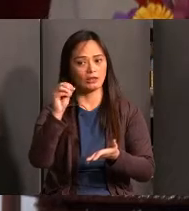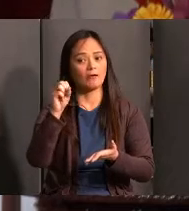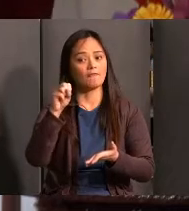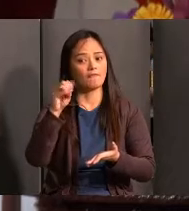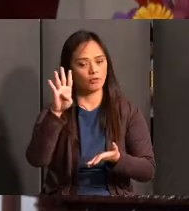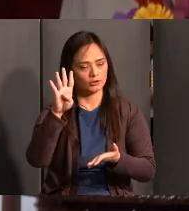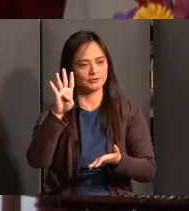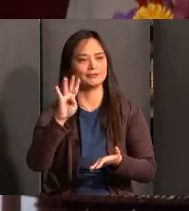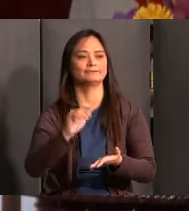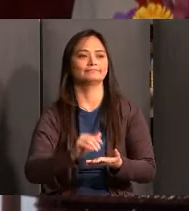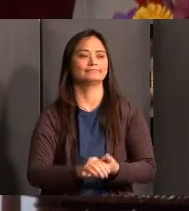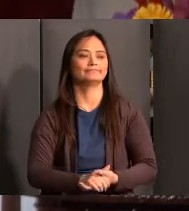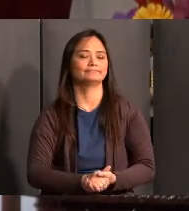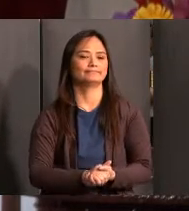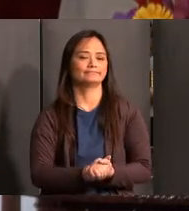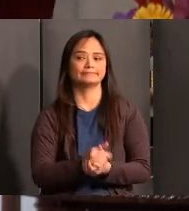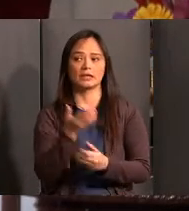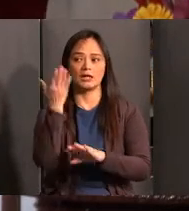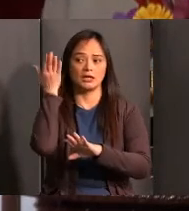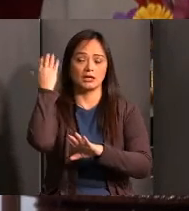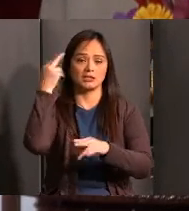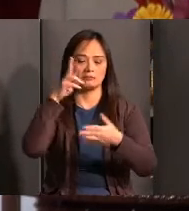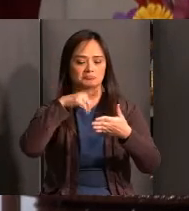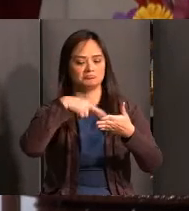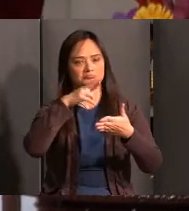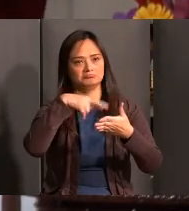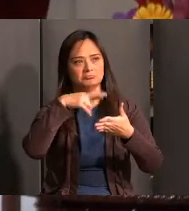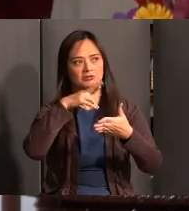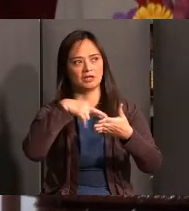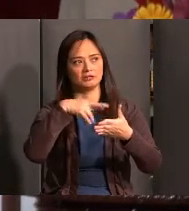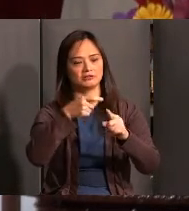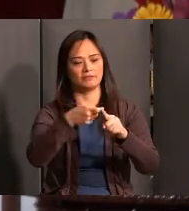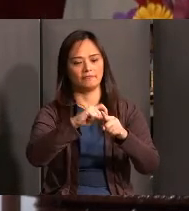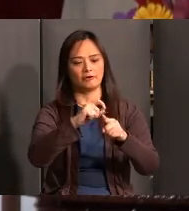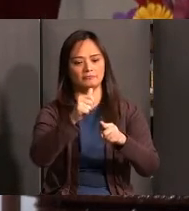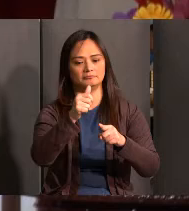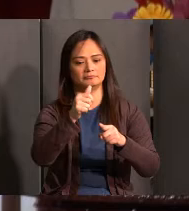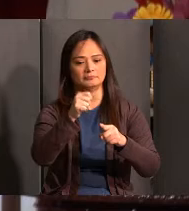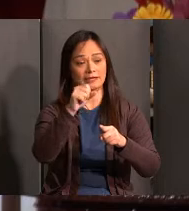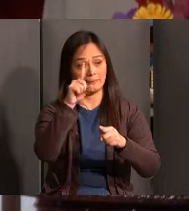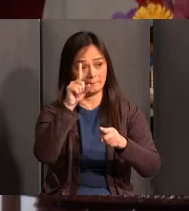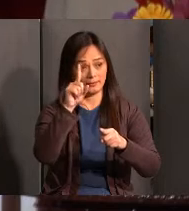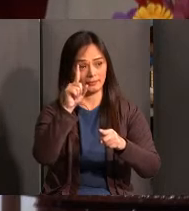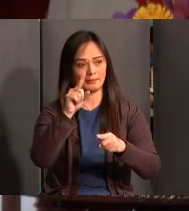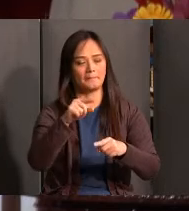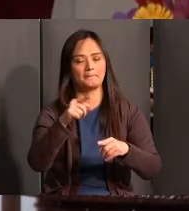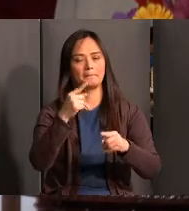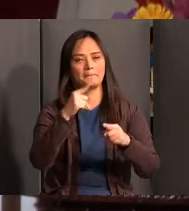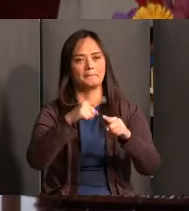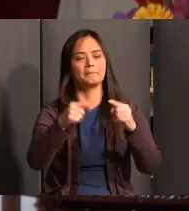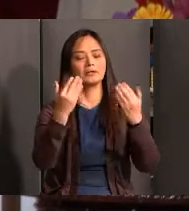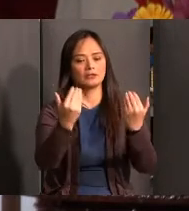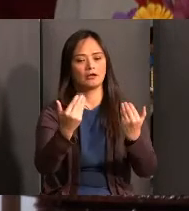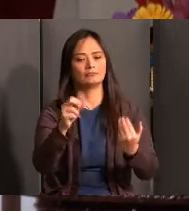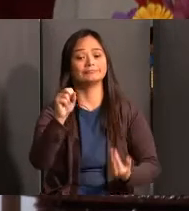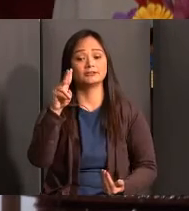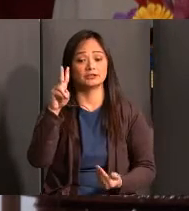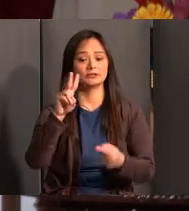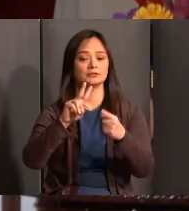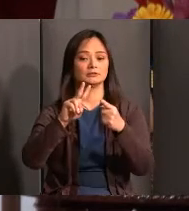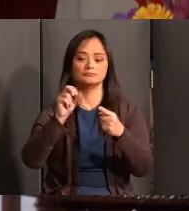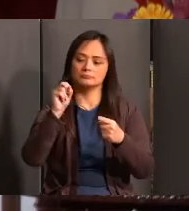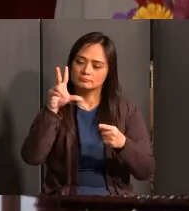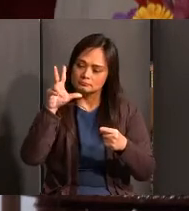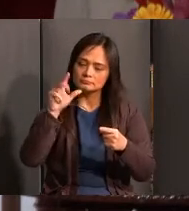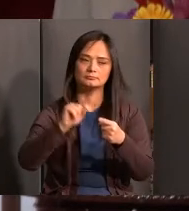Kanina ay binasa natin ang magmula verse 11. Right now, just two verses for us,